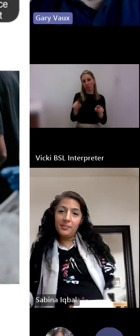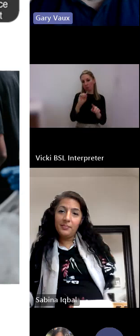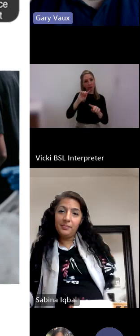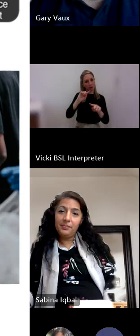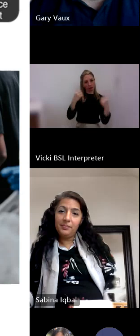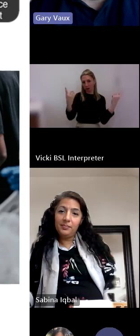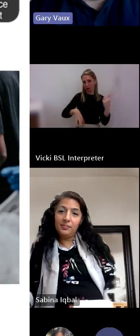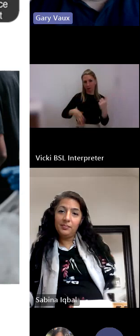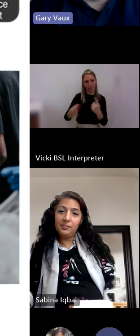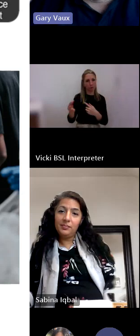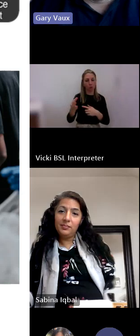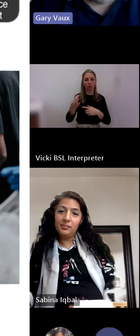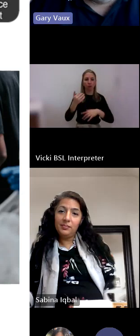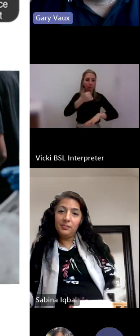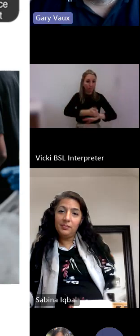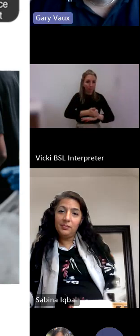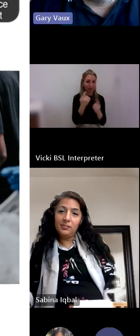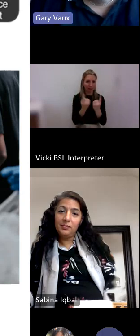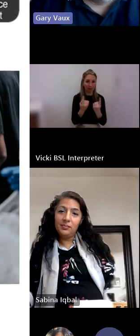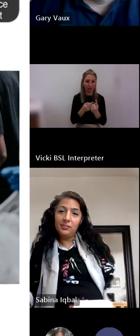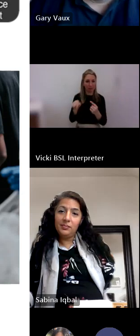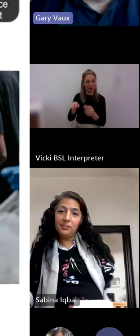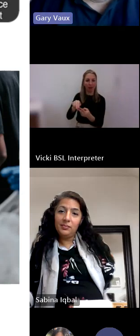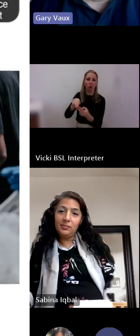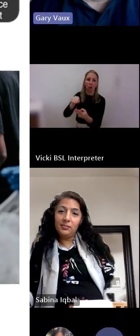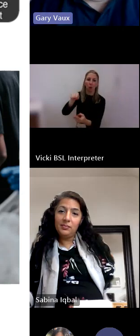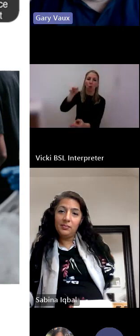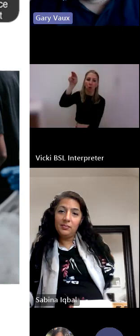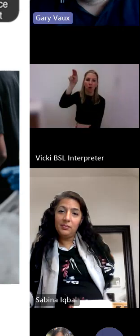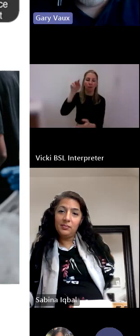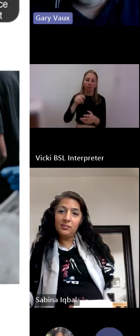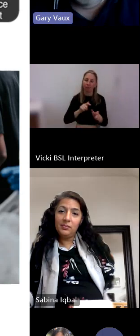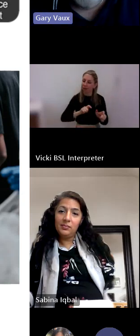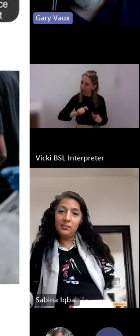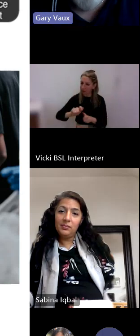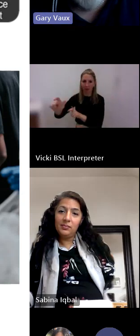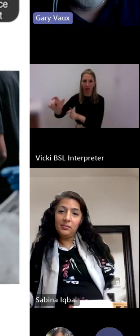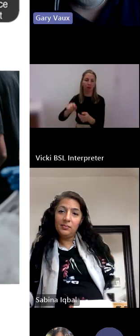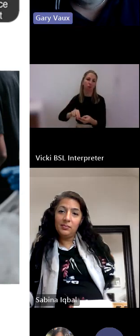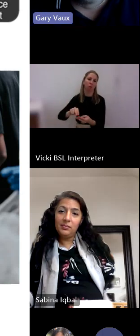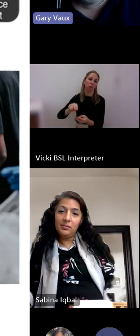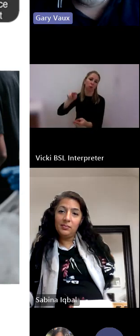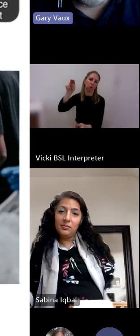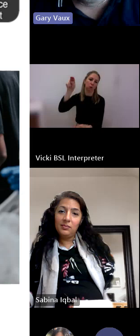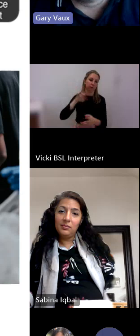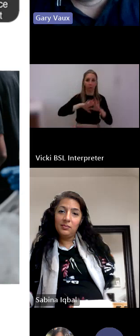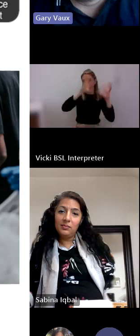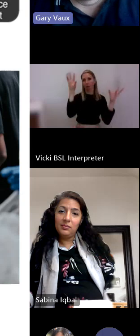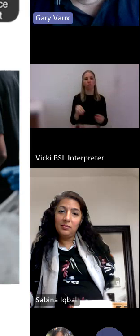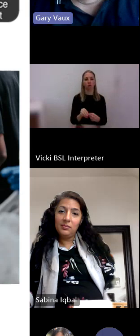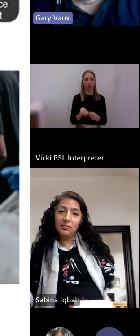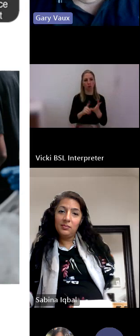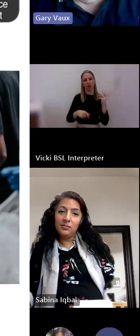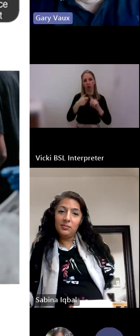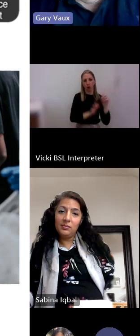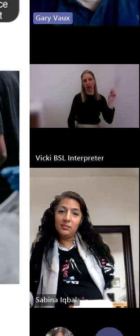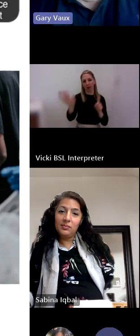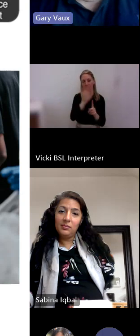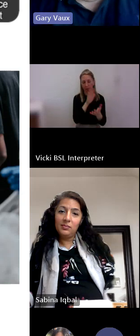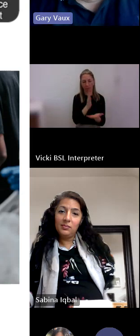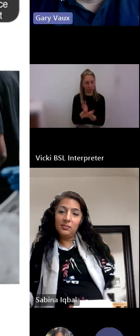items continues to rise. It continues to rise overall. It particularly continues to